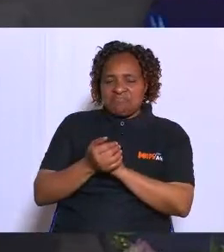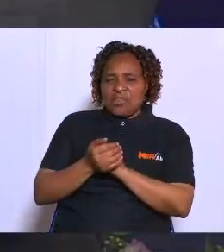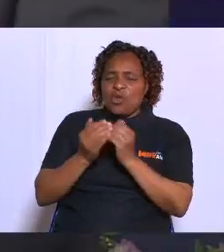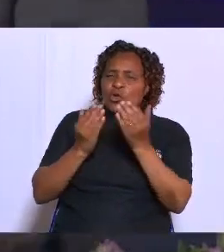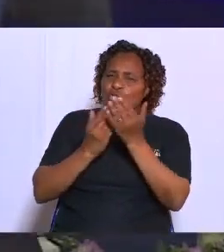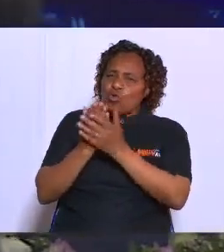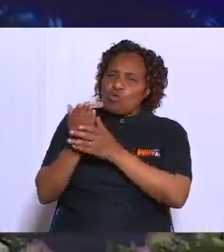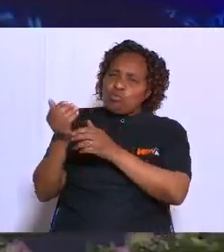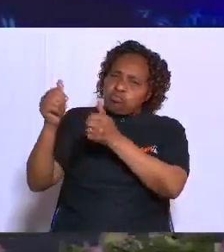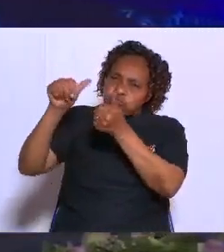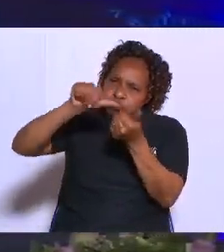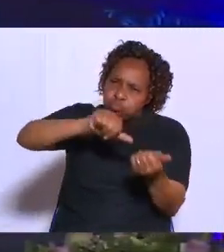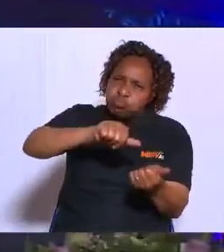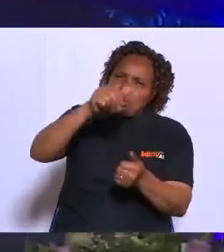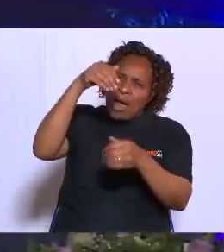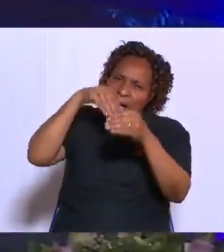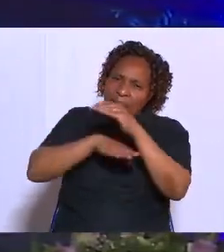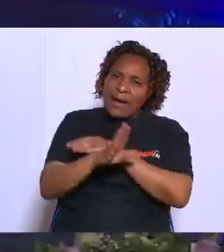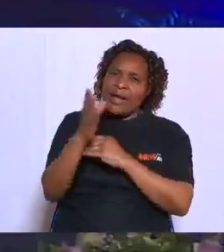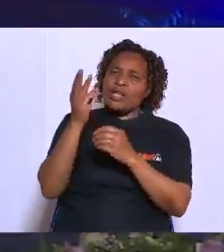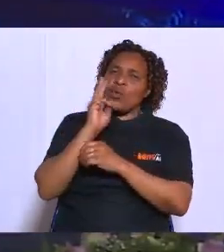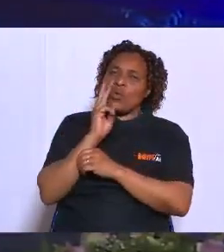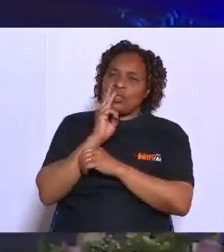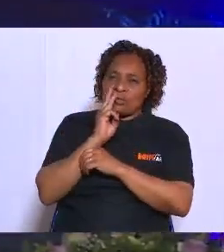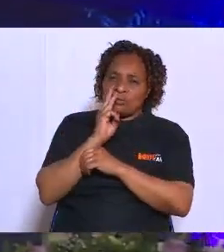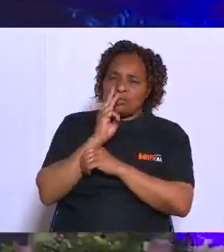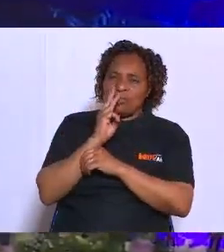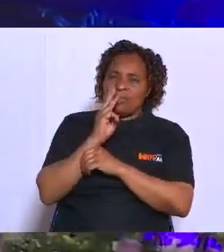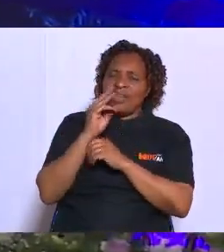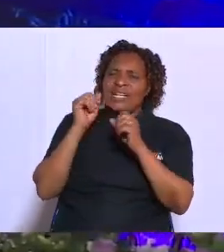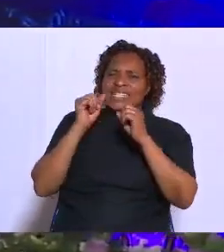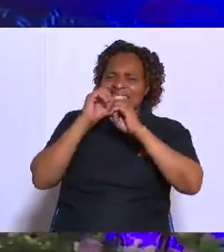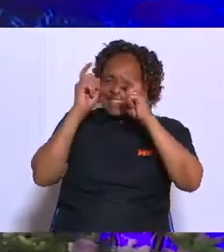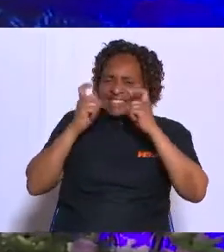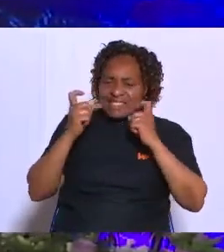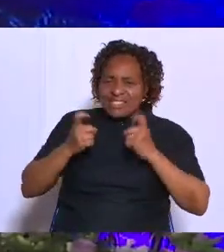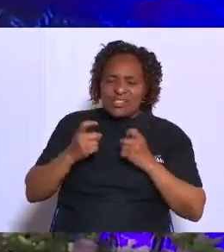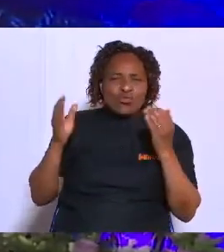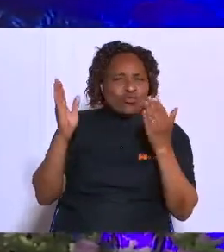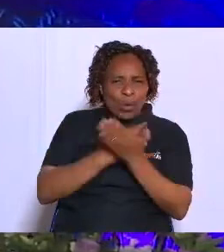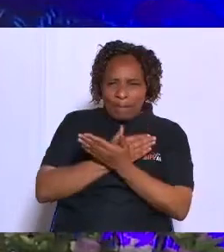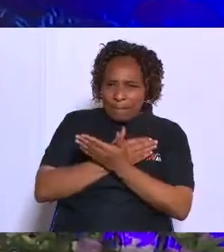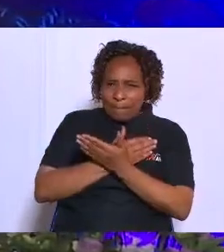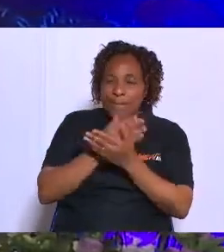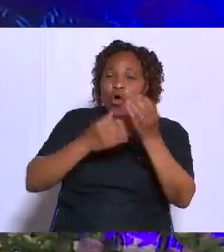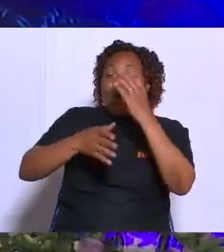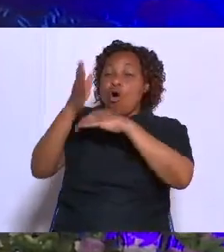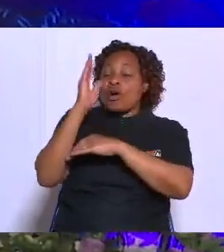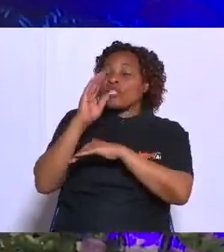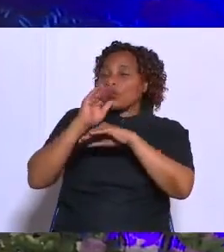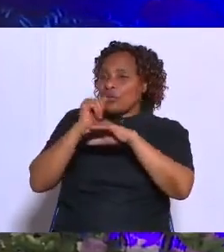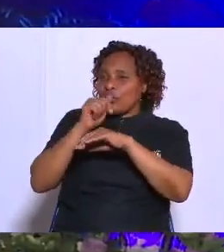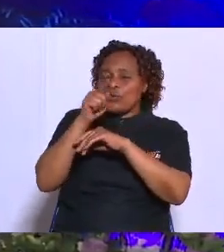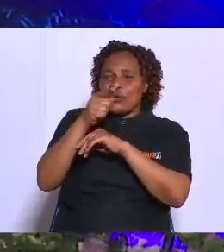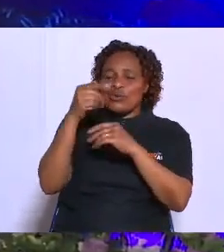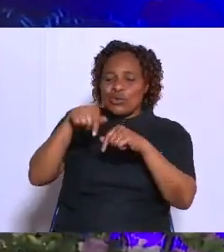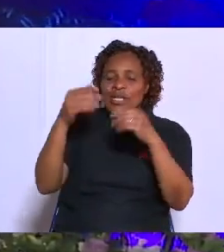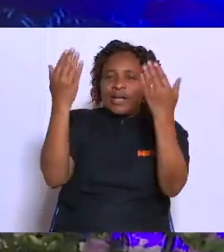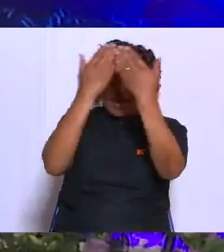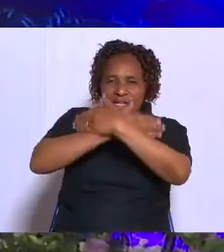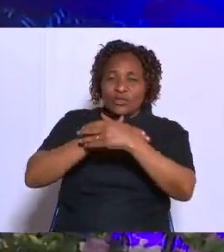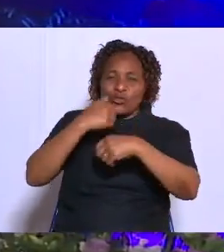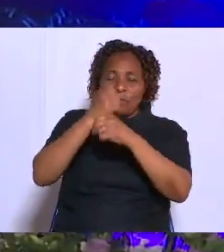immersion by going under the water by having sins cleansed God is calling you tonight to make that